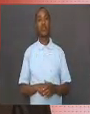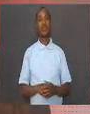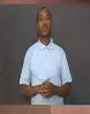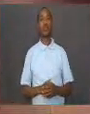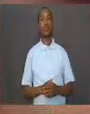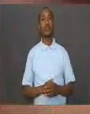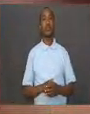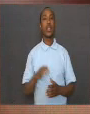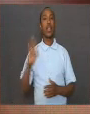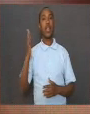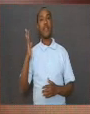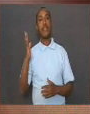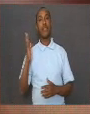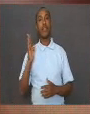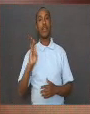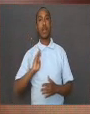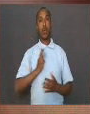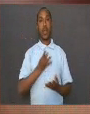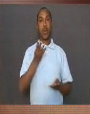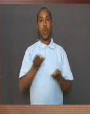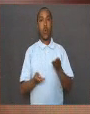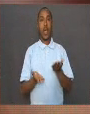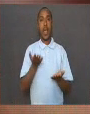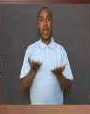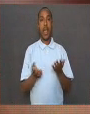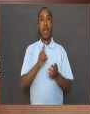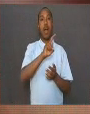so. If we weigh,